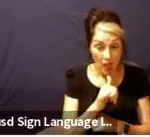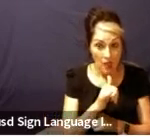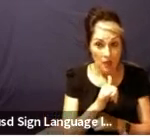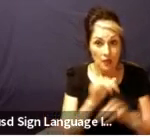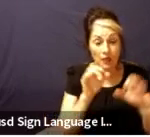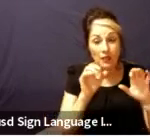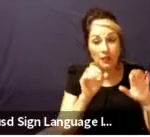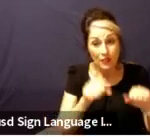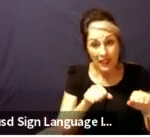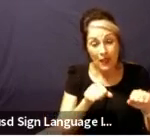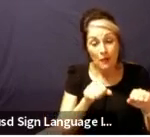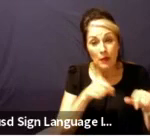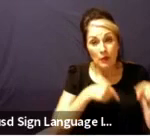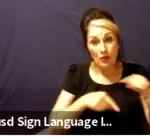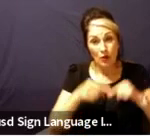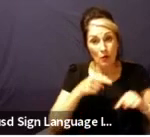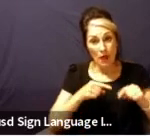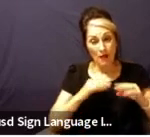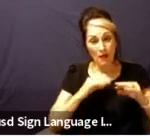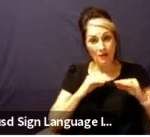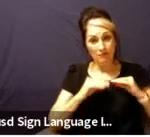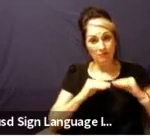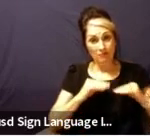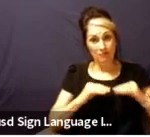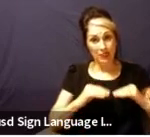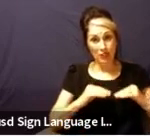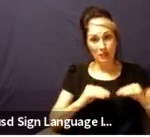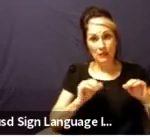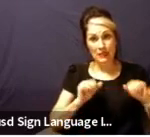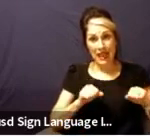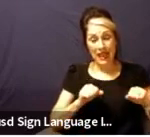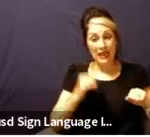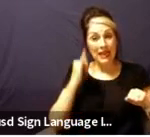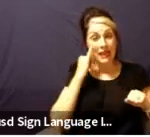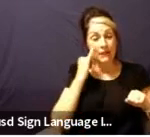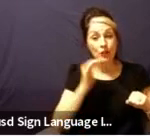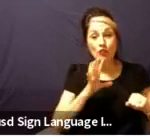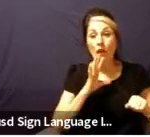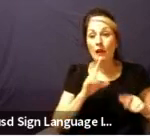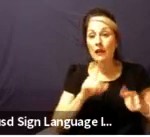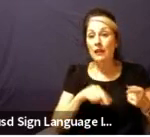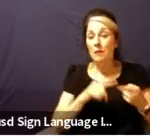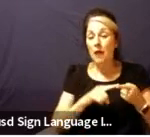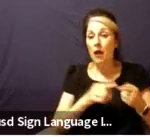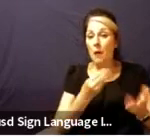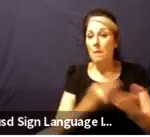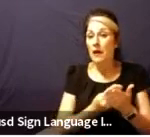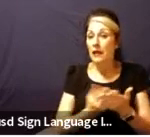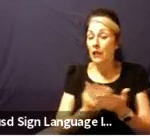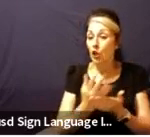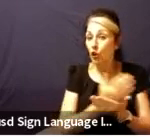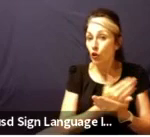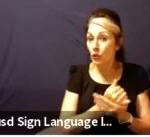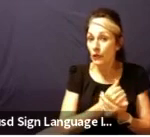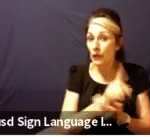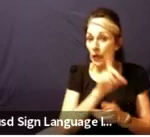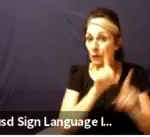be able to go back and make adjustments to that. If you're talking about the income survey